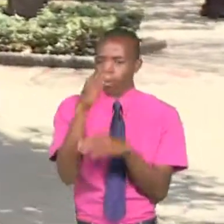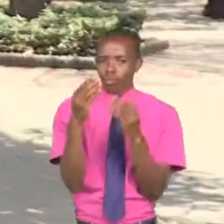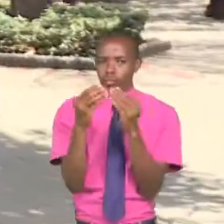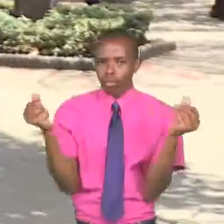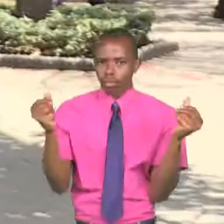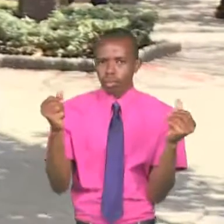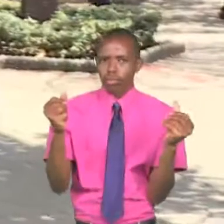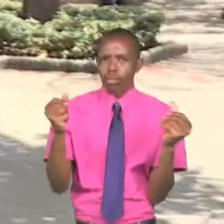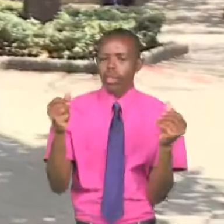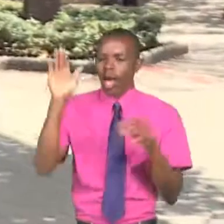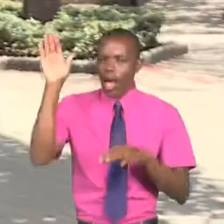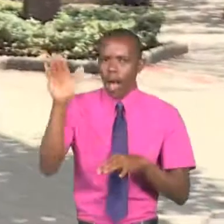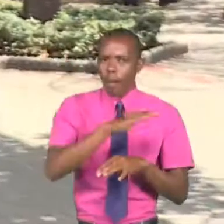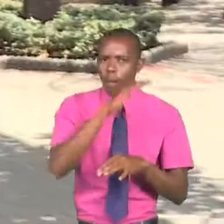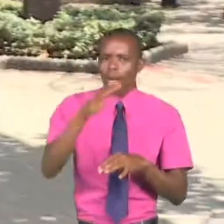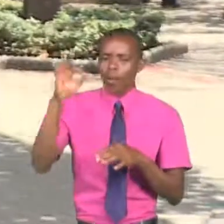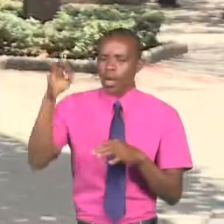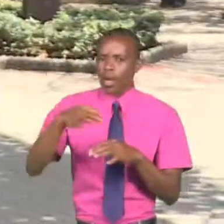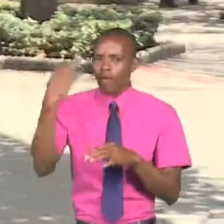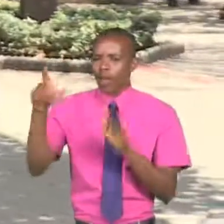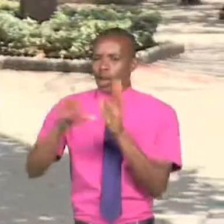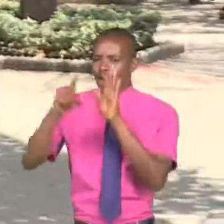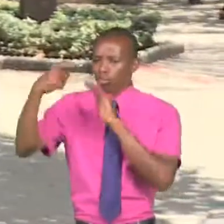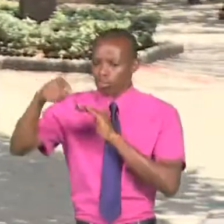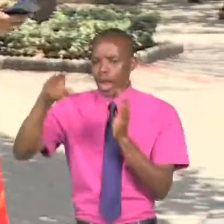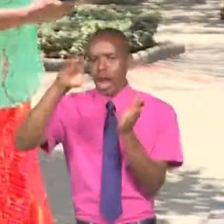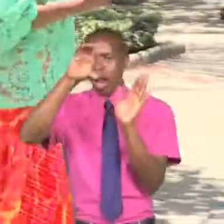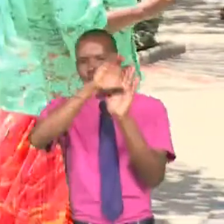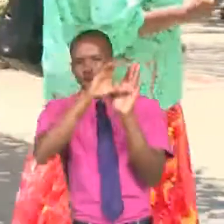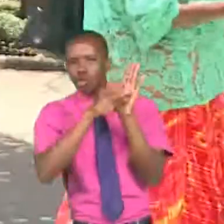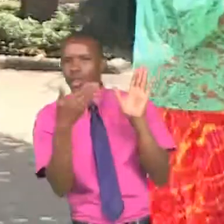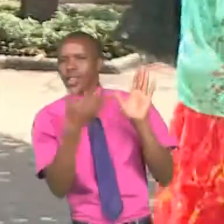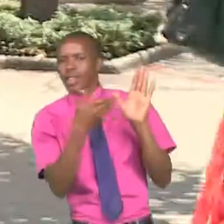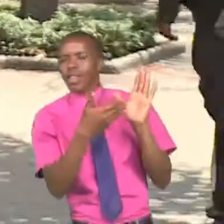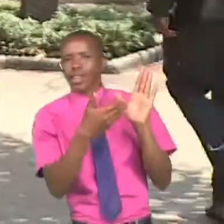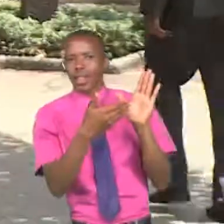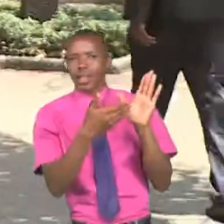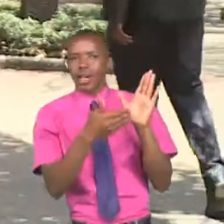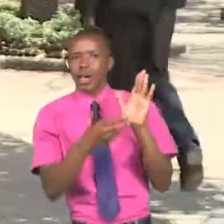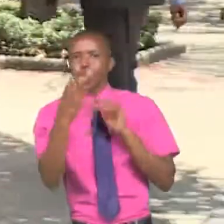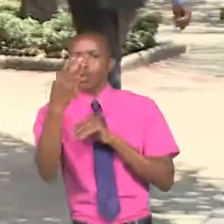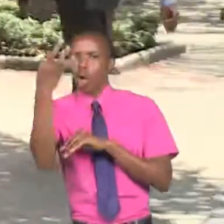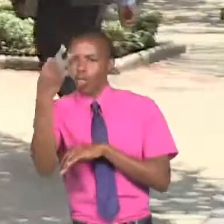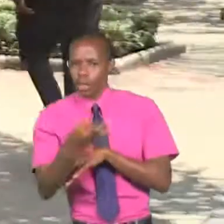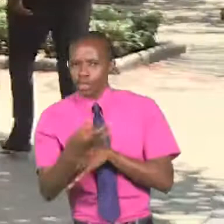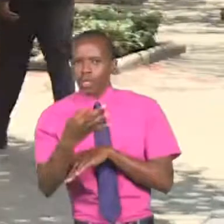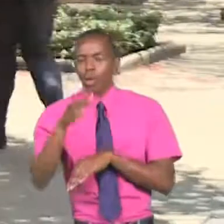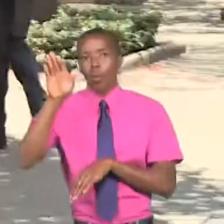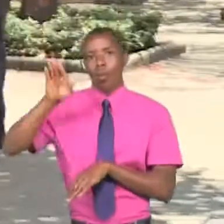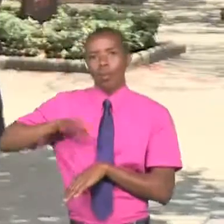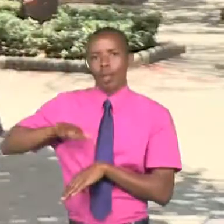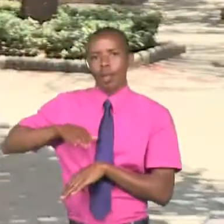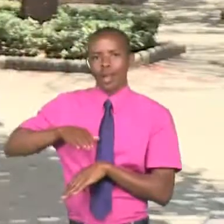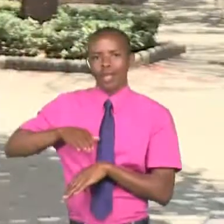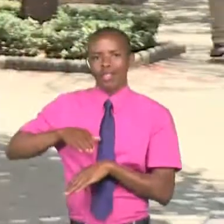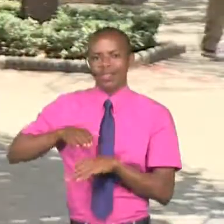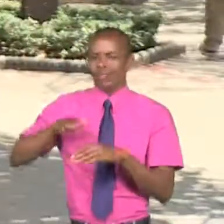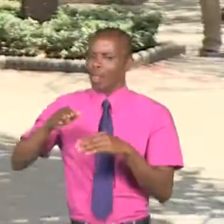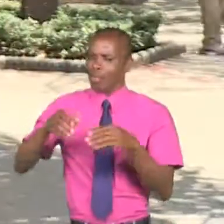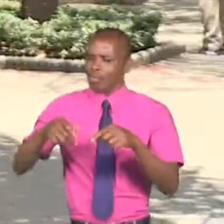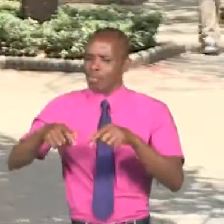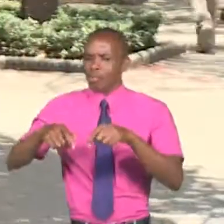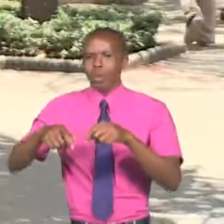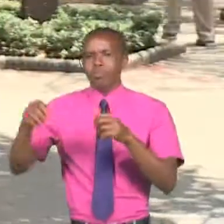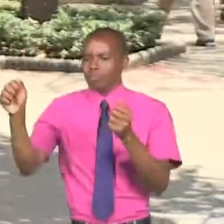bunge imekataa kupitisha sheria na ziko kwenye constitution, ile two-thirds gender ya wamama, ivunje watu waende